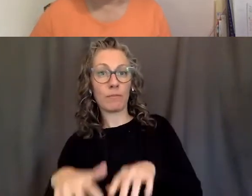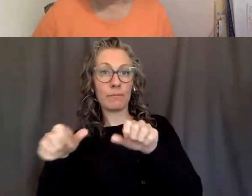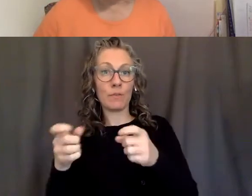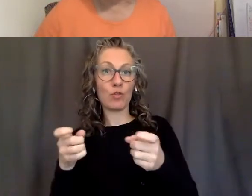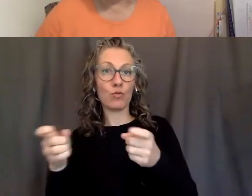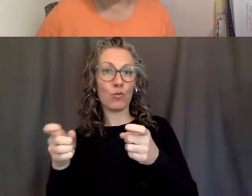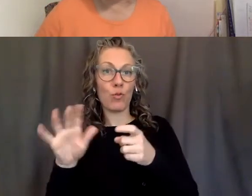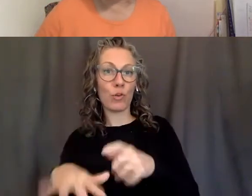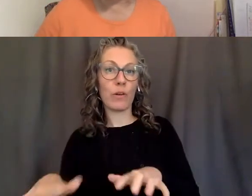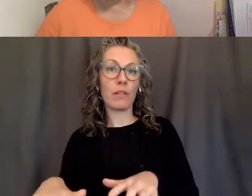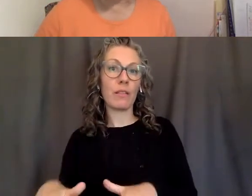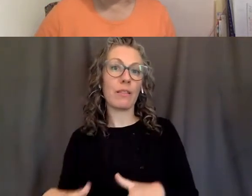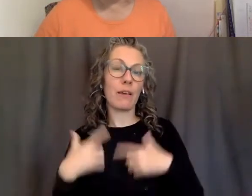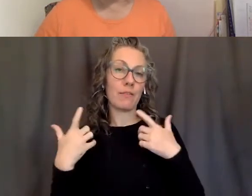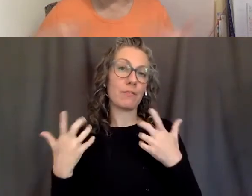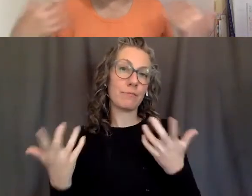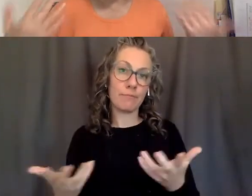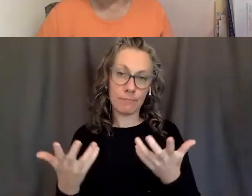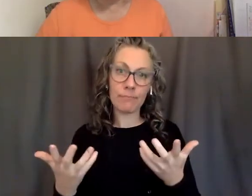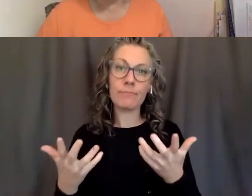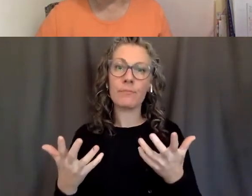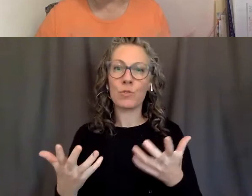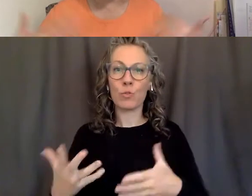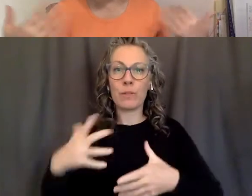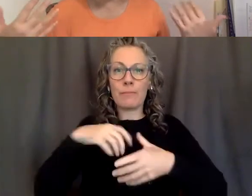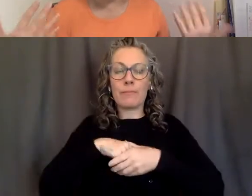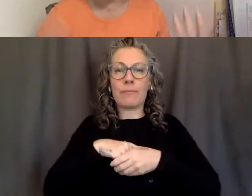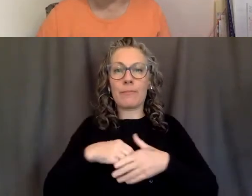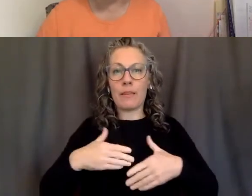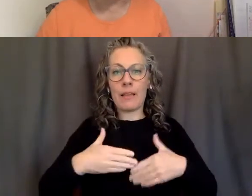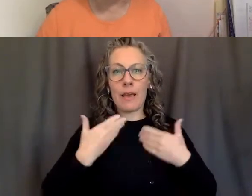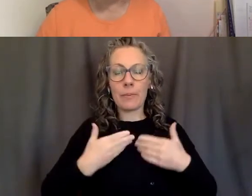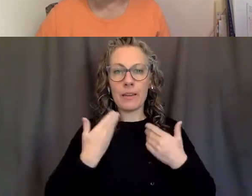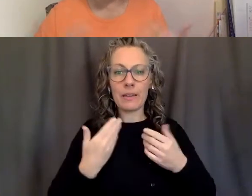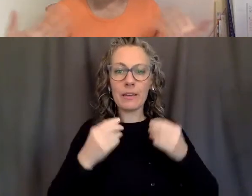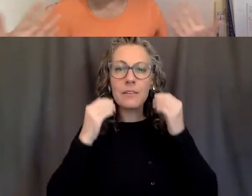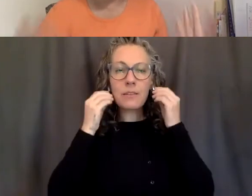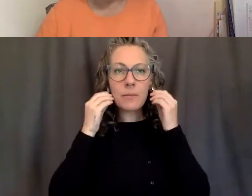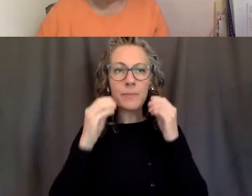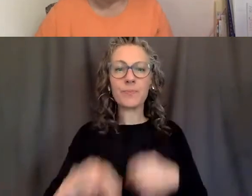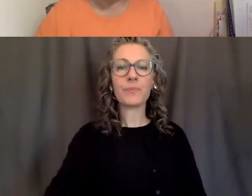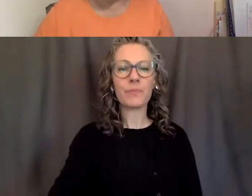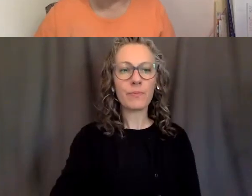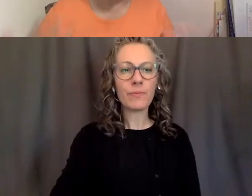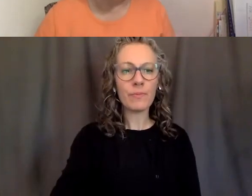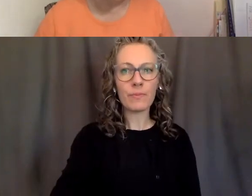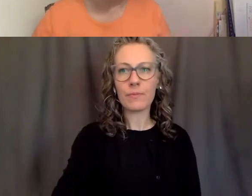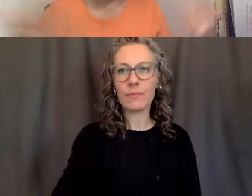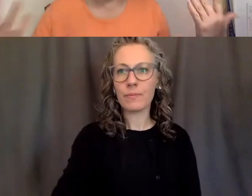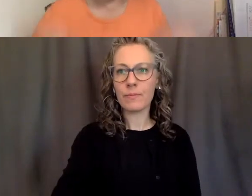life. And you embrace happiness, you embrace abundance, you embrace